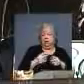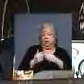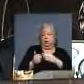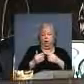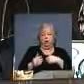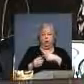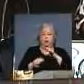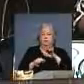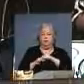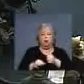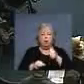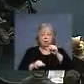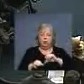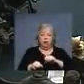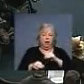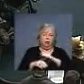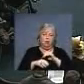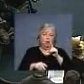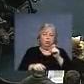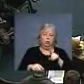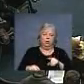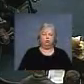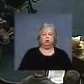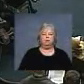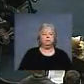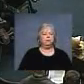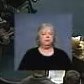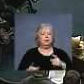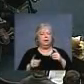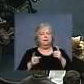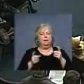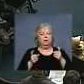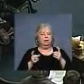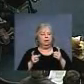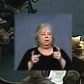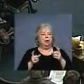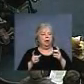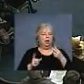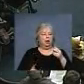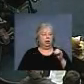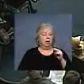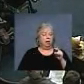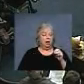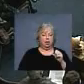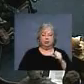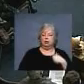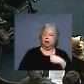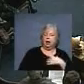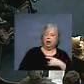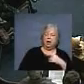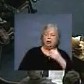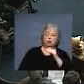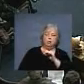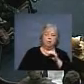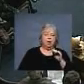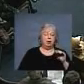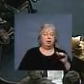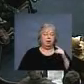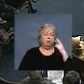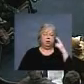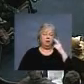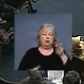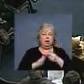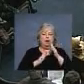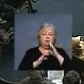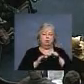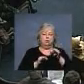we can call the question. Vice Mayor Hines, you're recognized, please. Director Wright, I'd like to remind you the reason he asked for a deferral was to try to